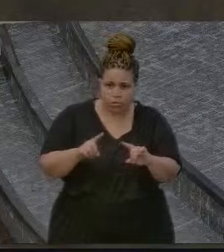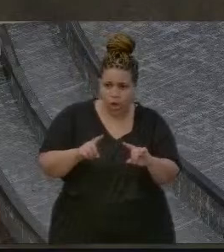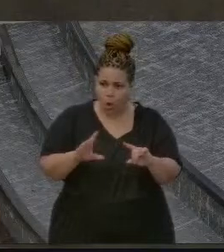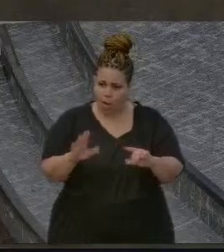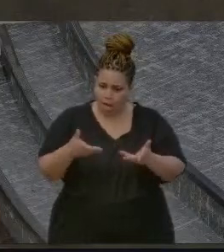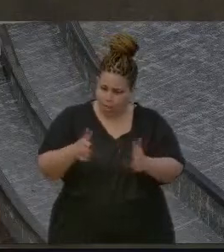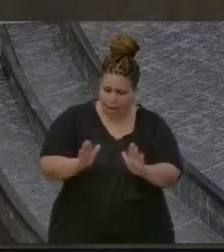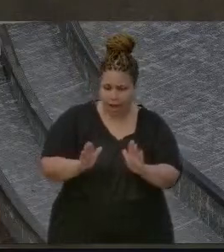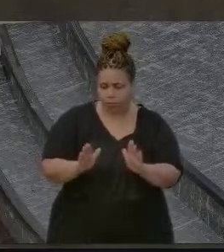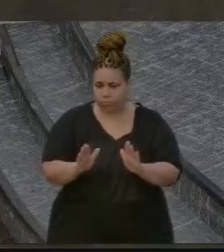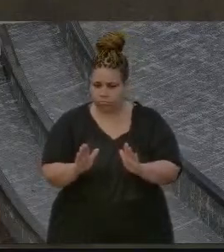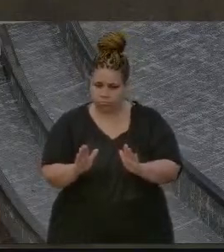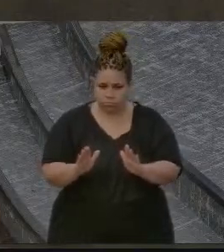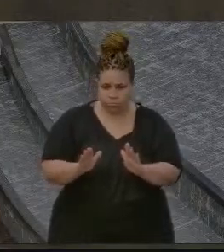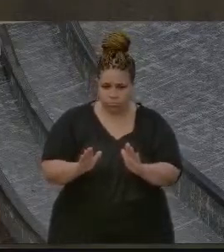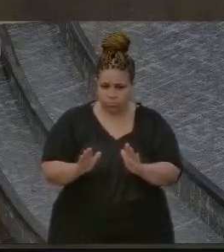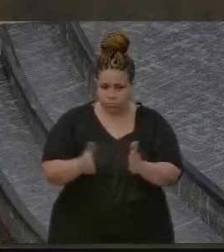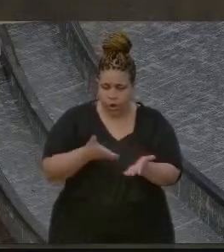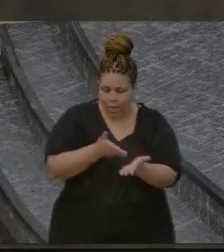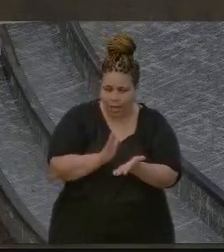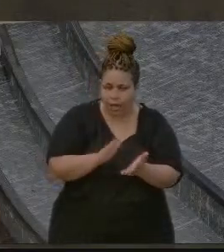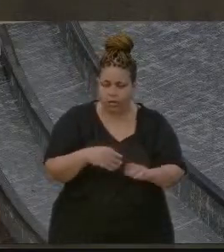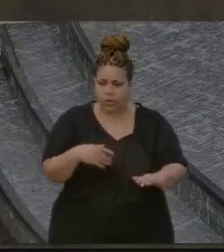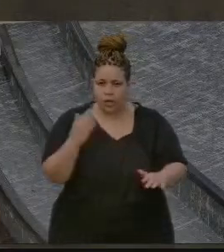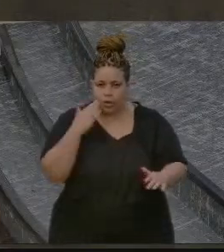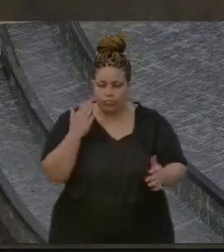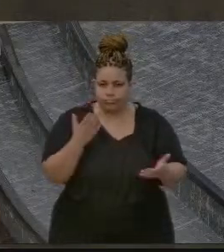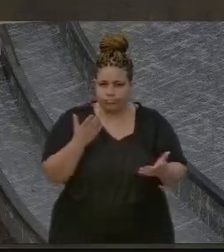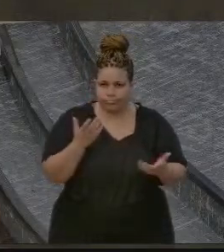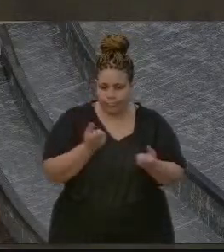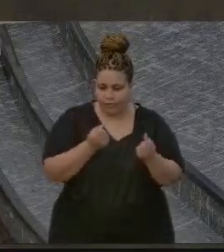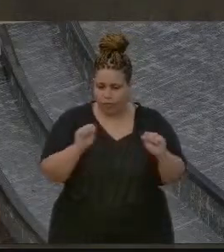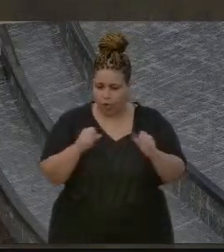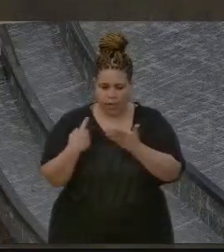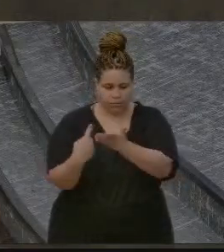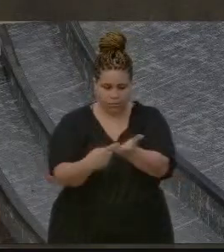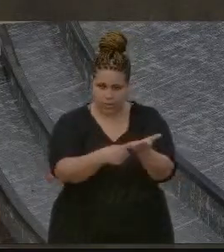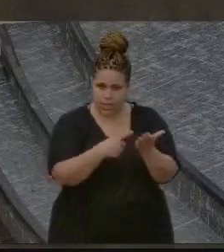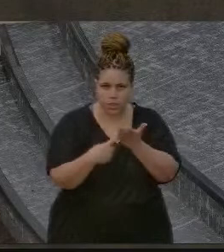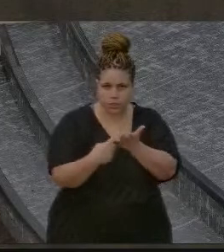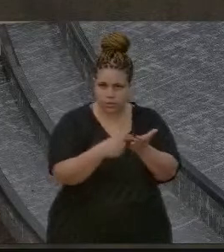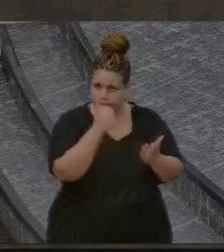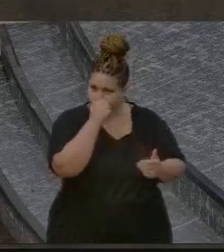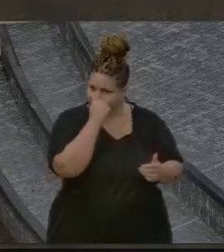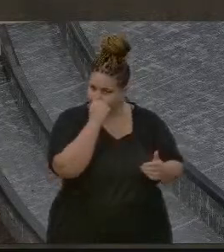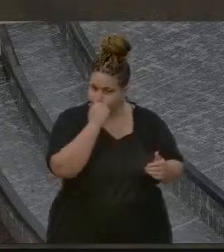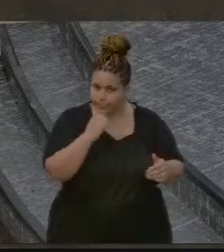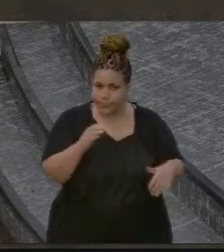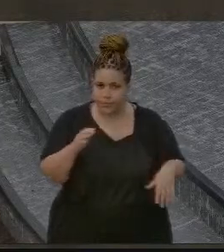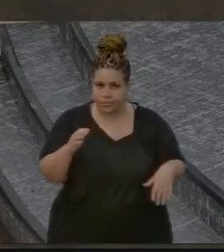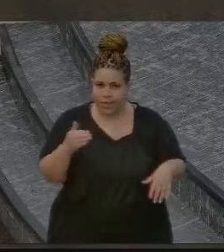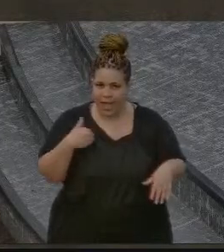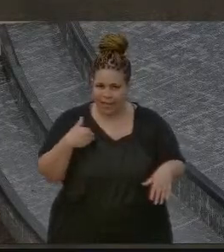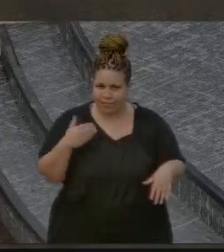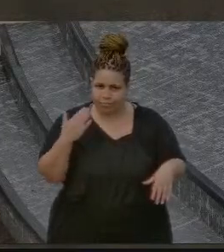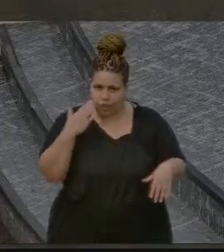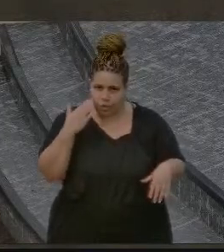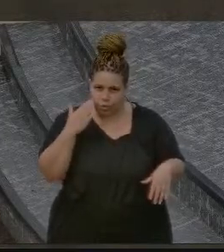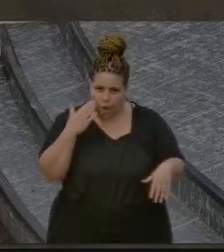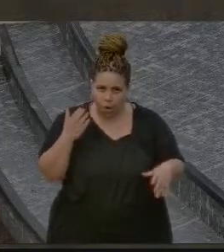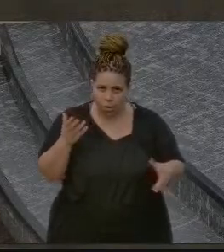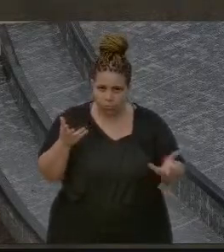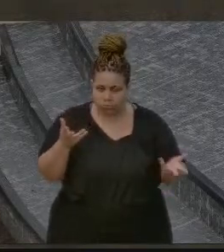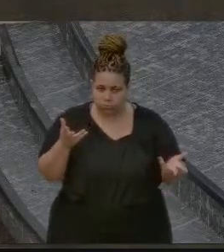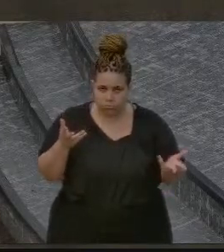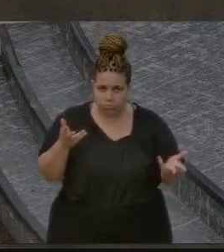So in the board update tomorrow, some questions that I have about how to frame and think about how to revise